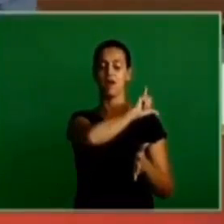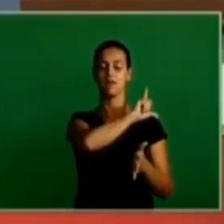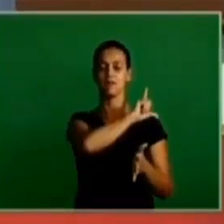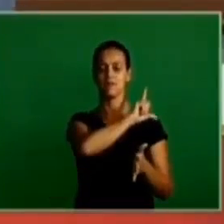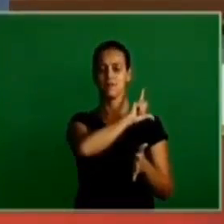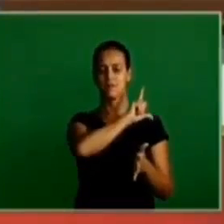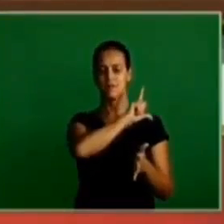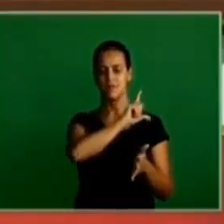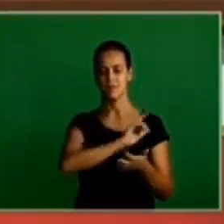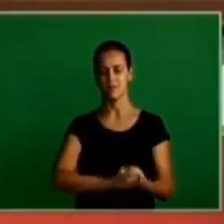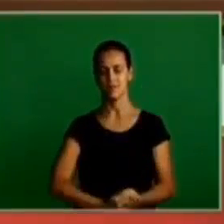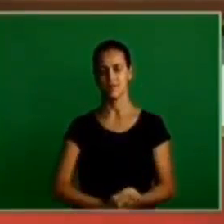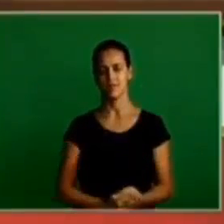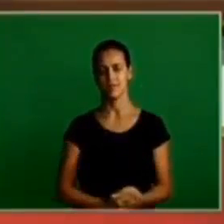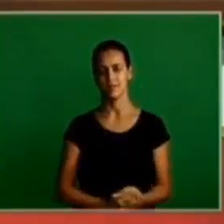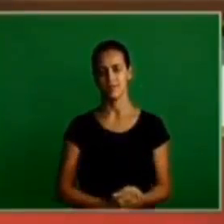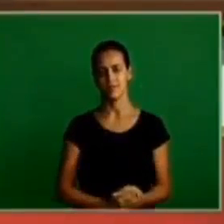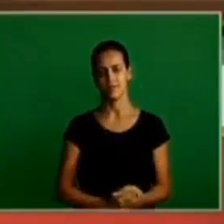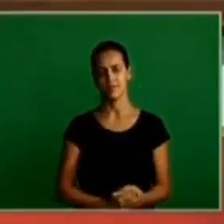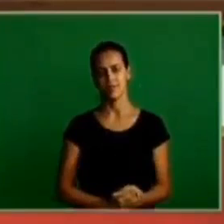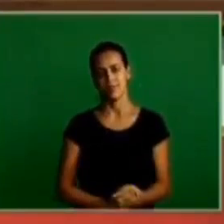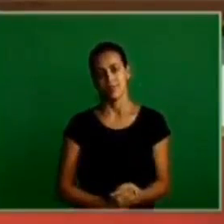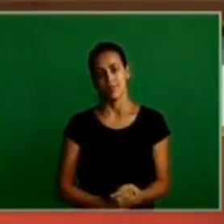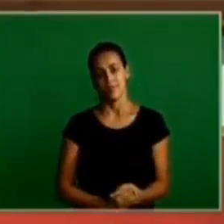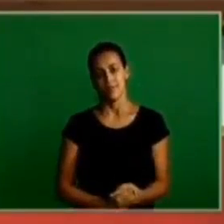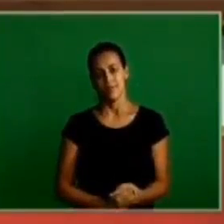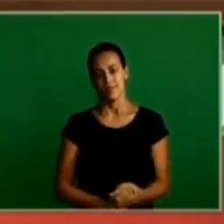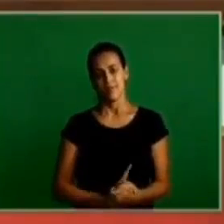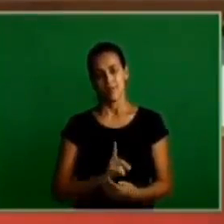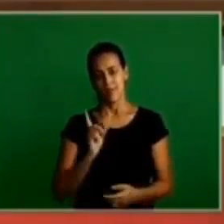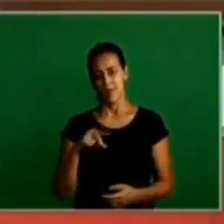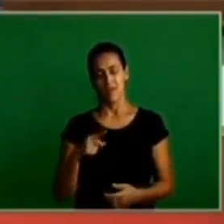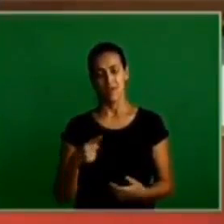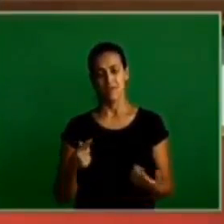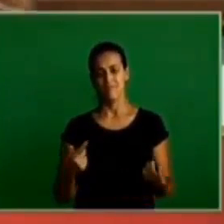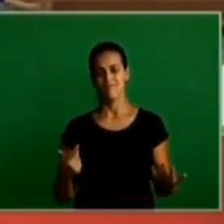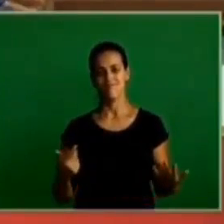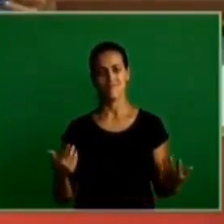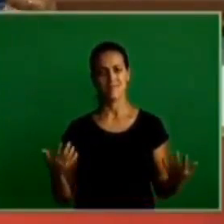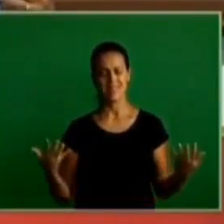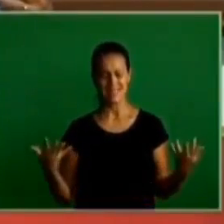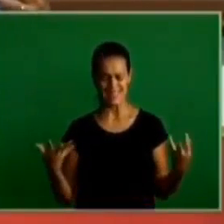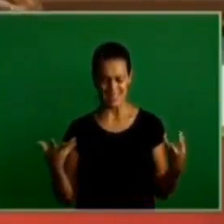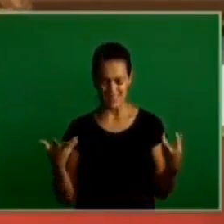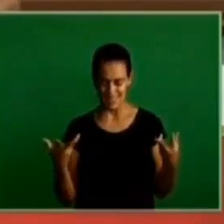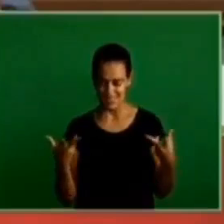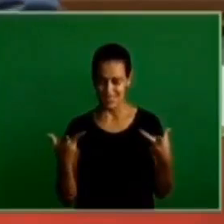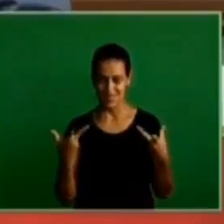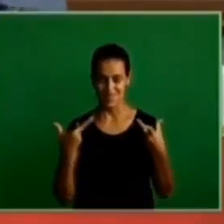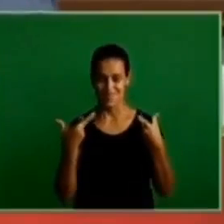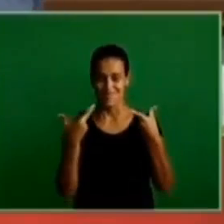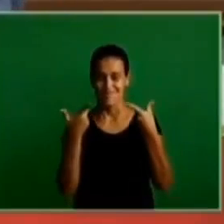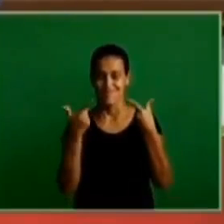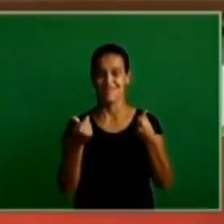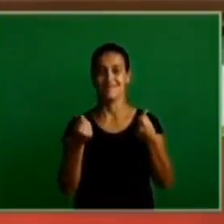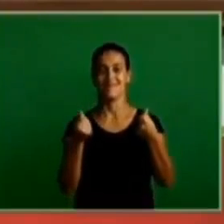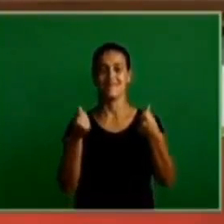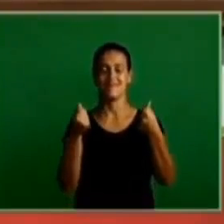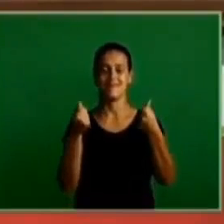than 12 and 13 elements that come out of the antimatter. My brethren, this is something